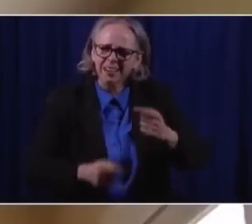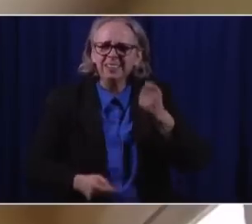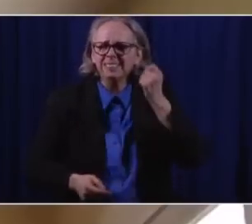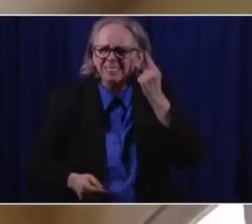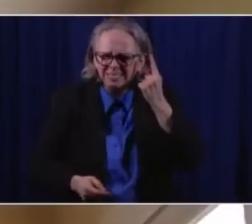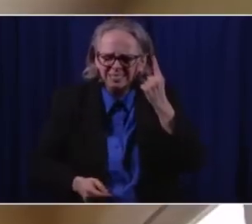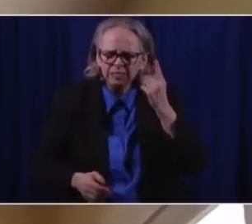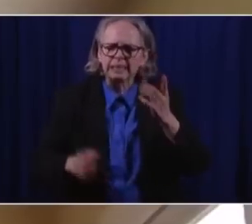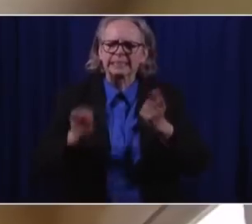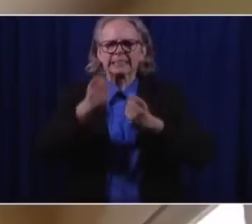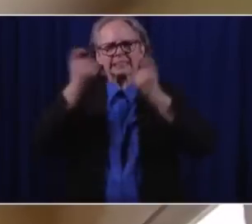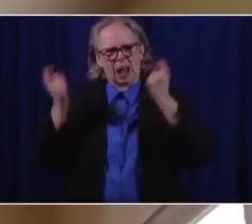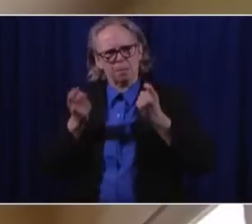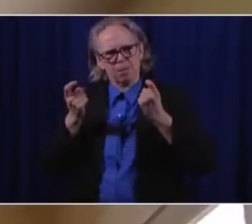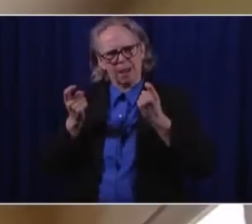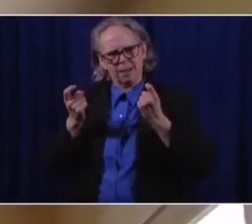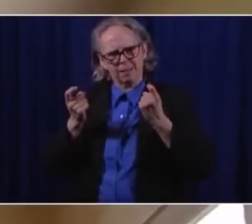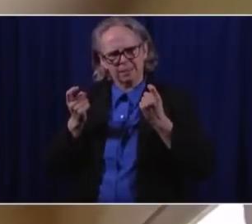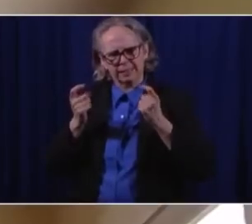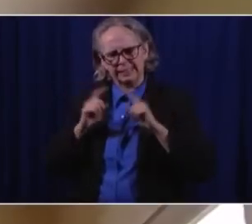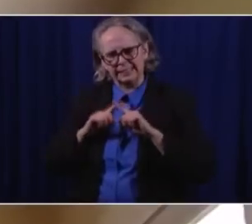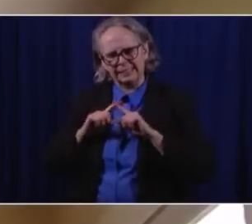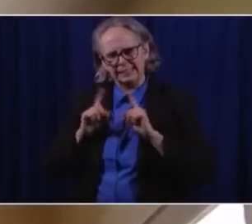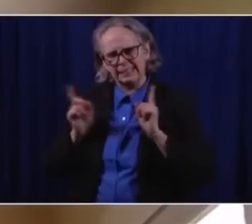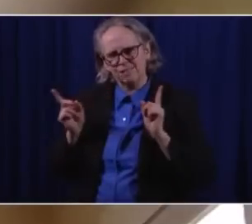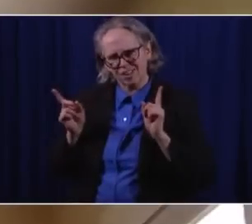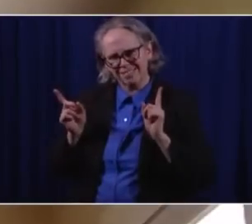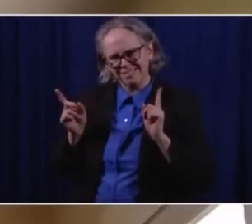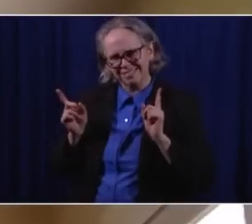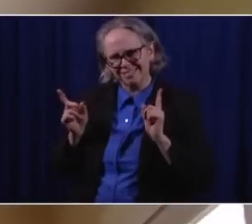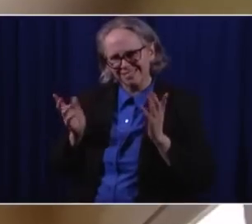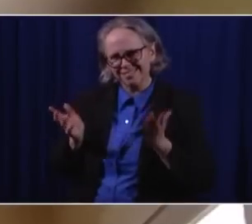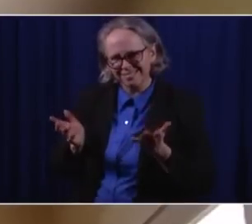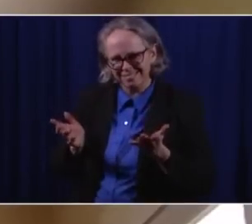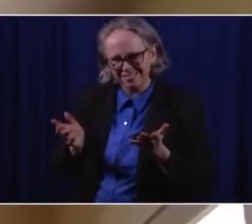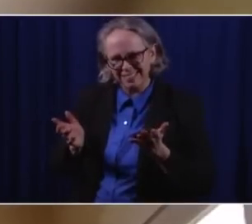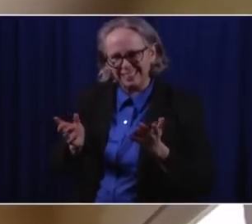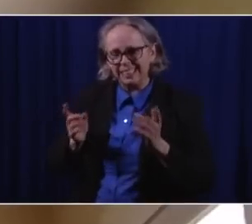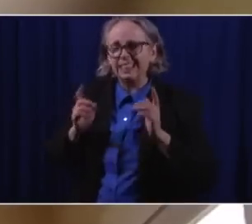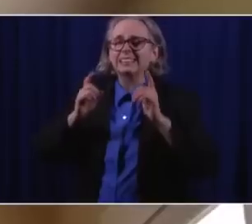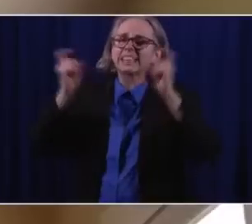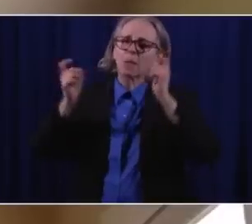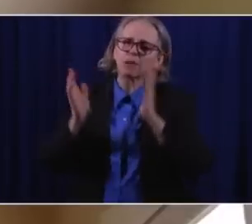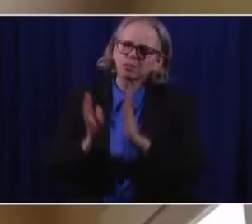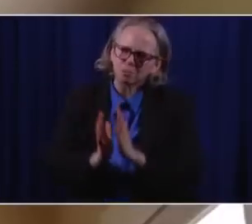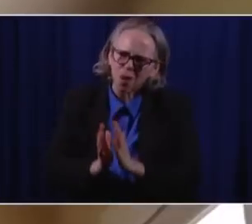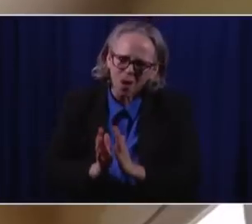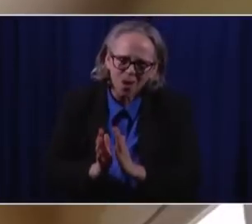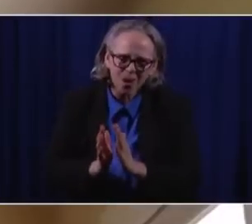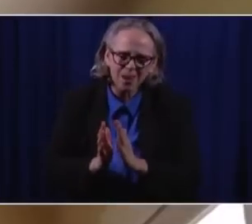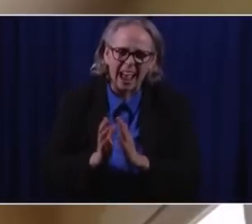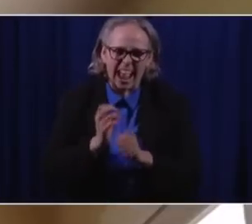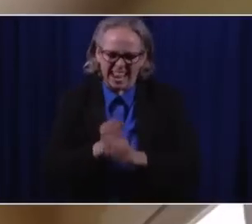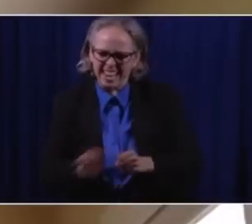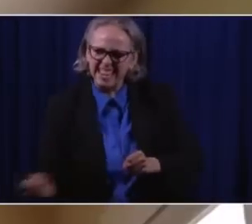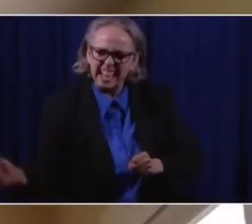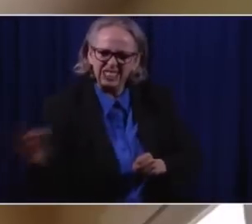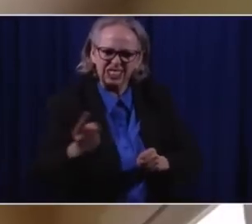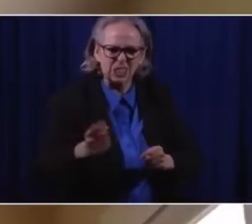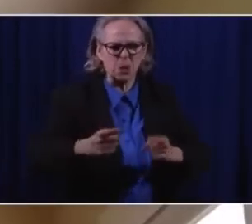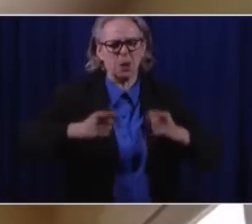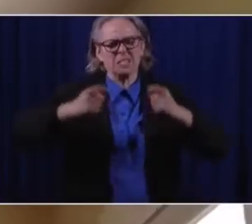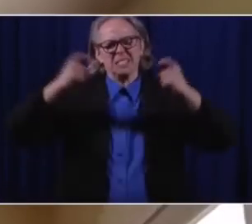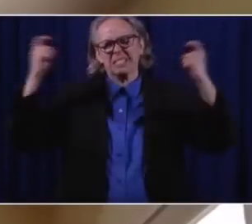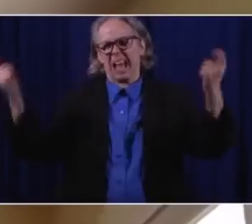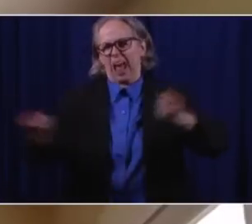do it differently this year. Let's celebrate small, let's do it safely. And next year, we'll all be able to celebrate